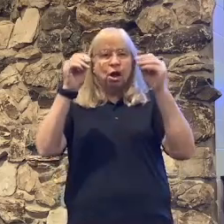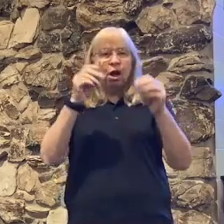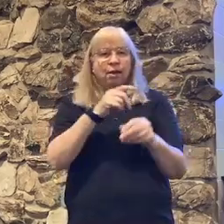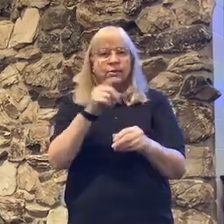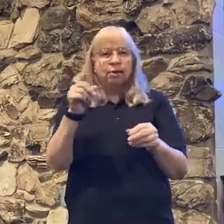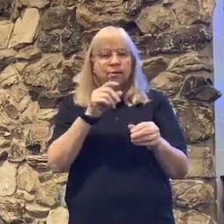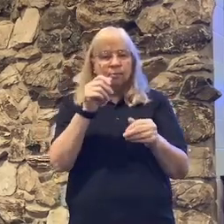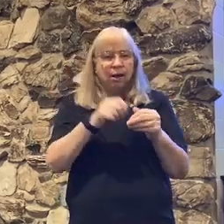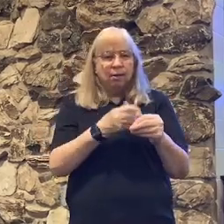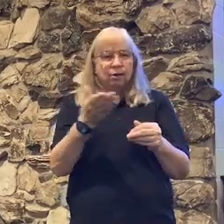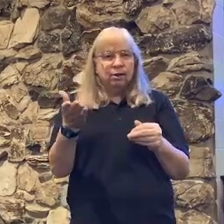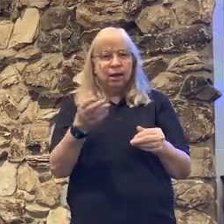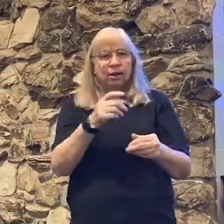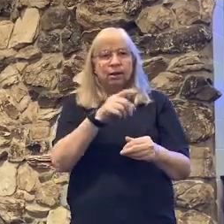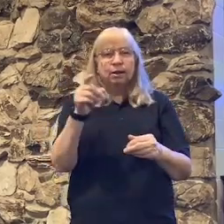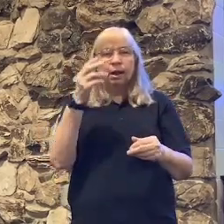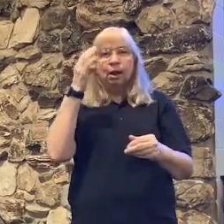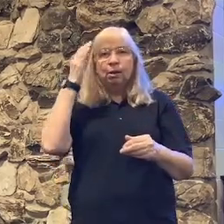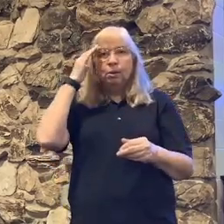that they knew.